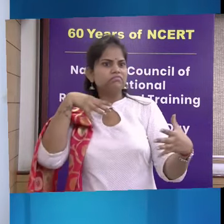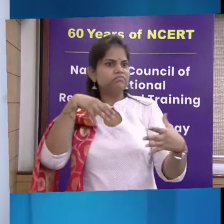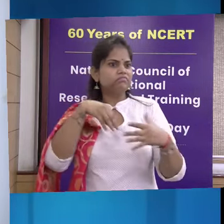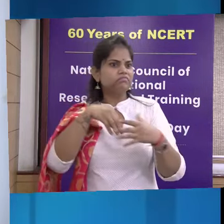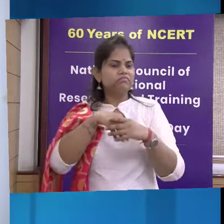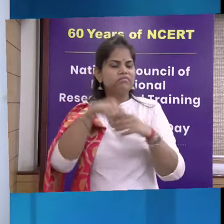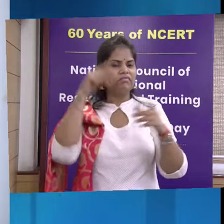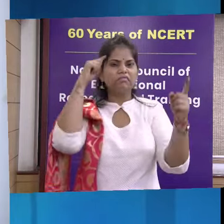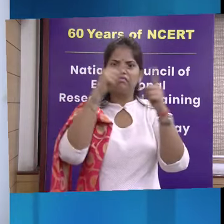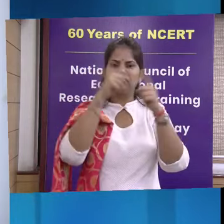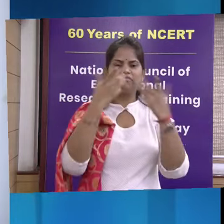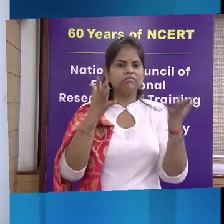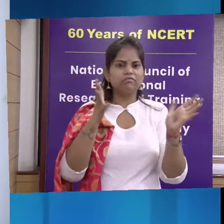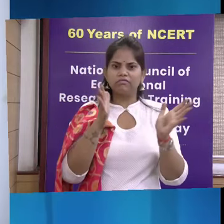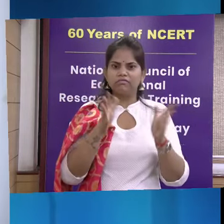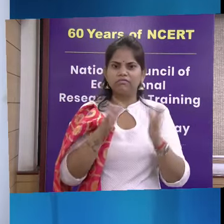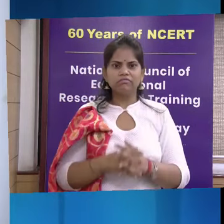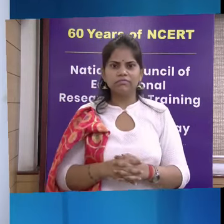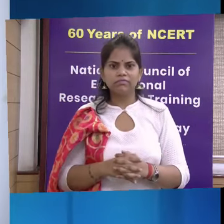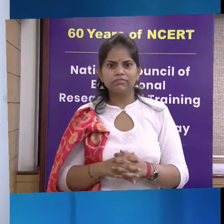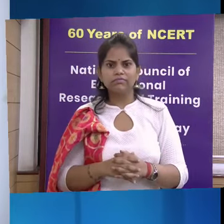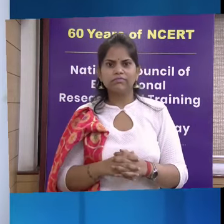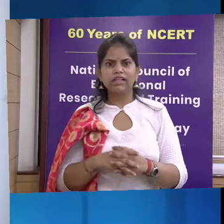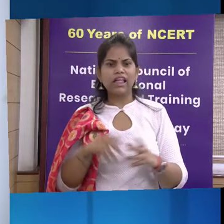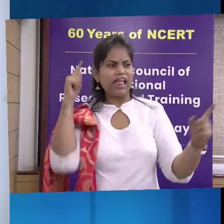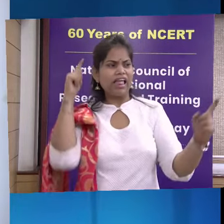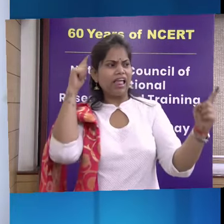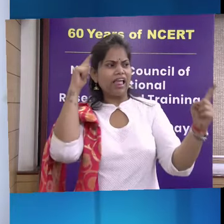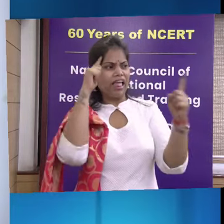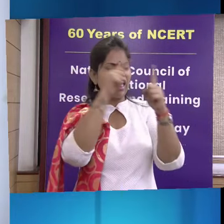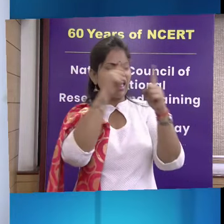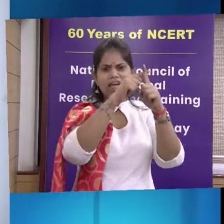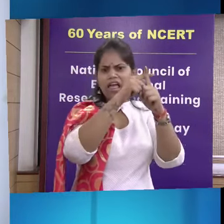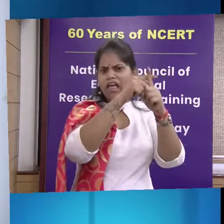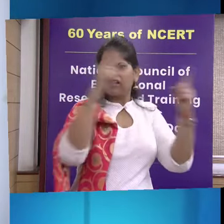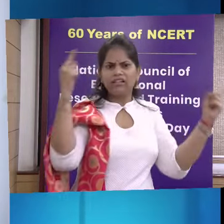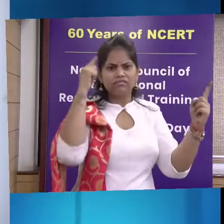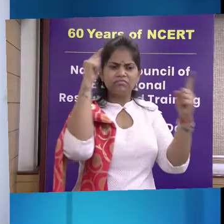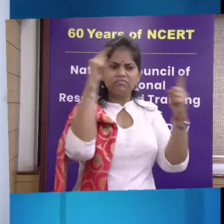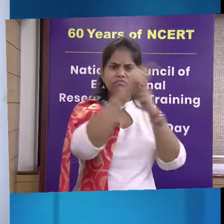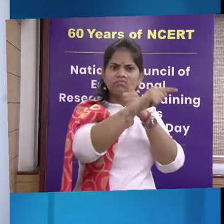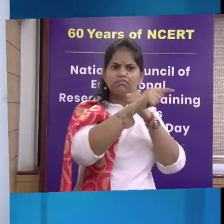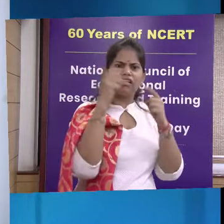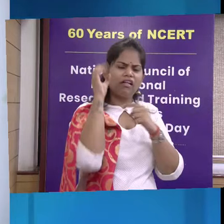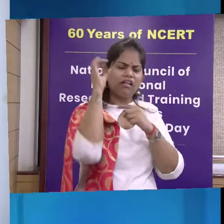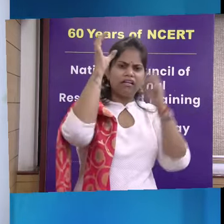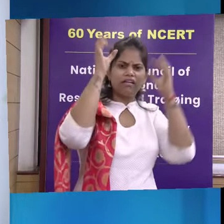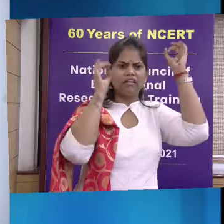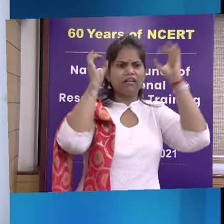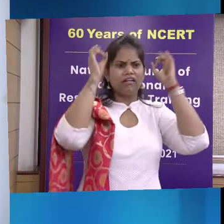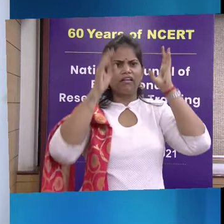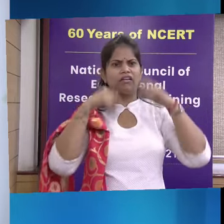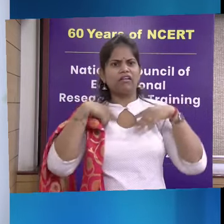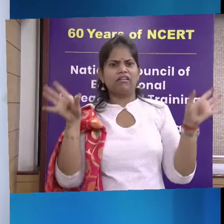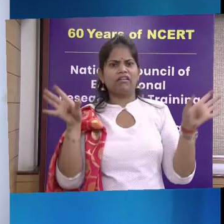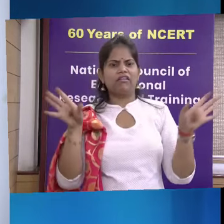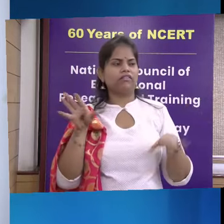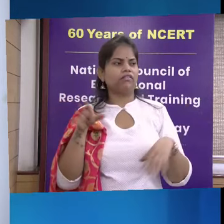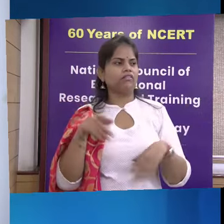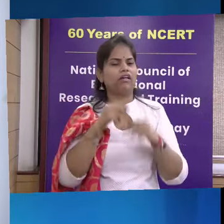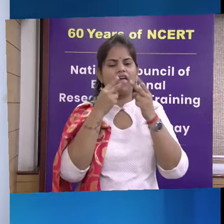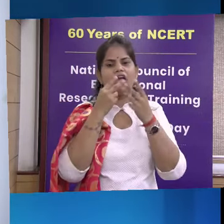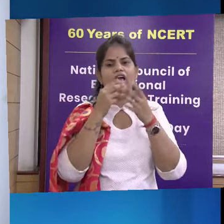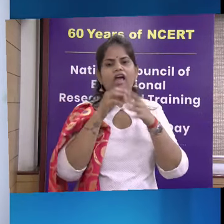they saw there was no chance to agree, they all become angry and decided not to have any animal